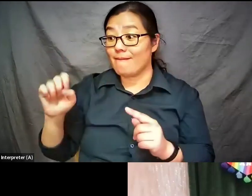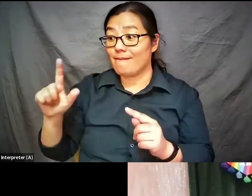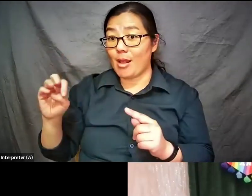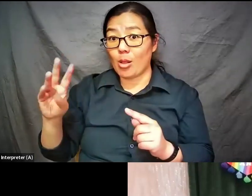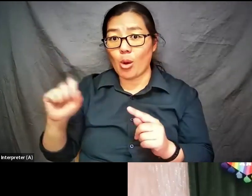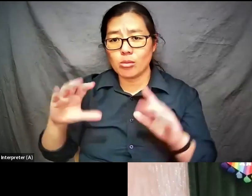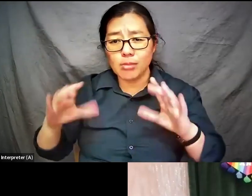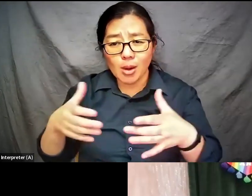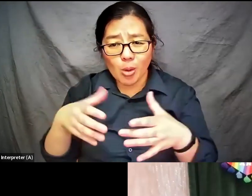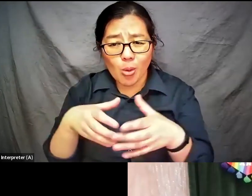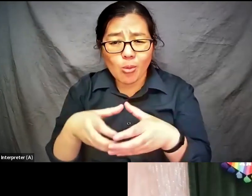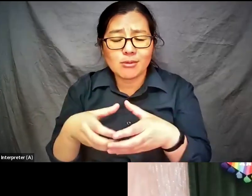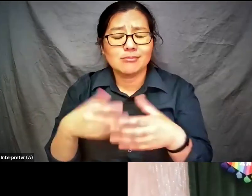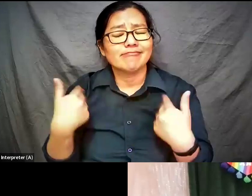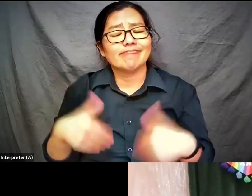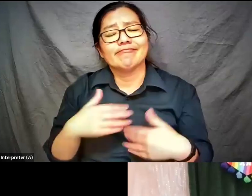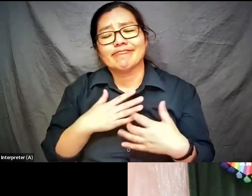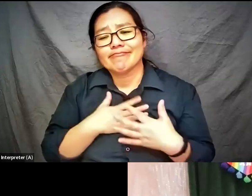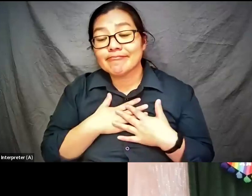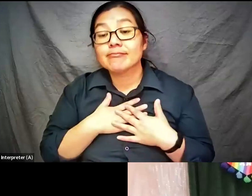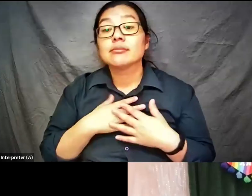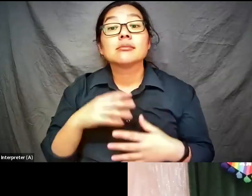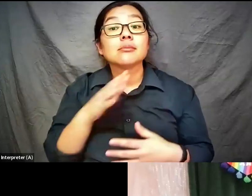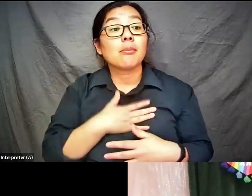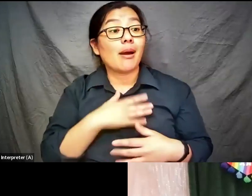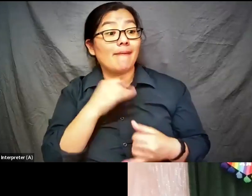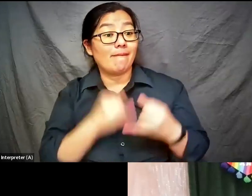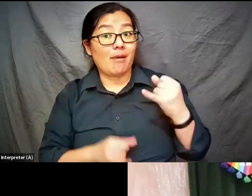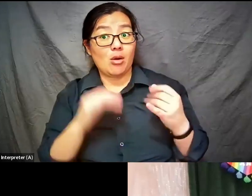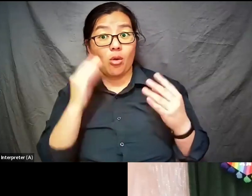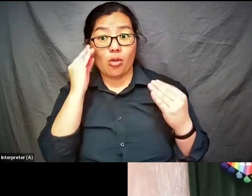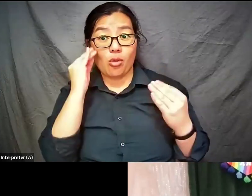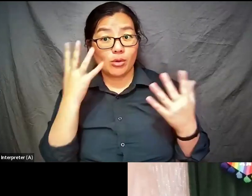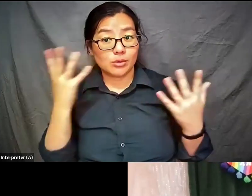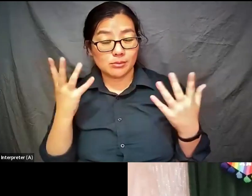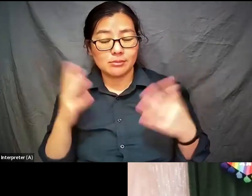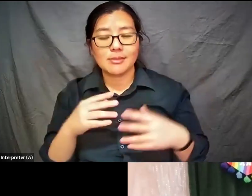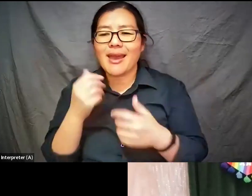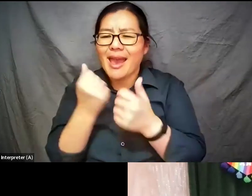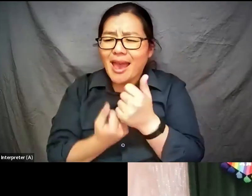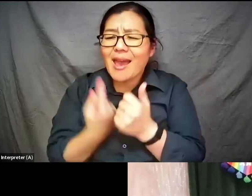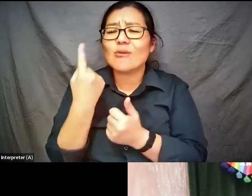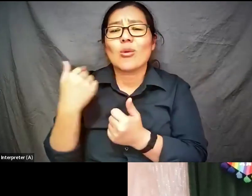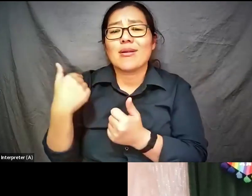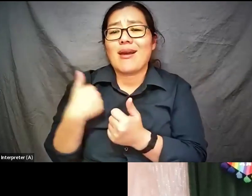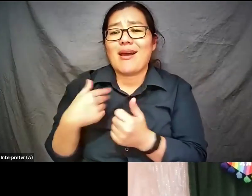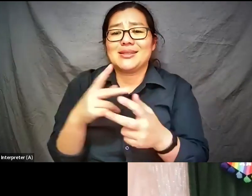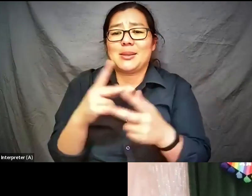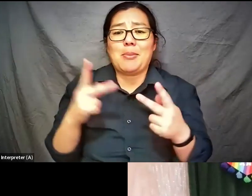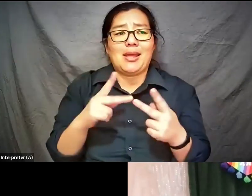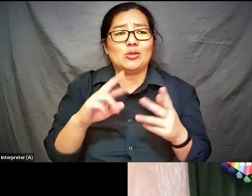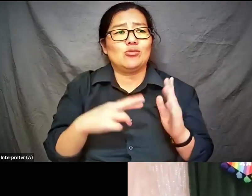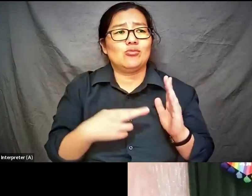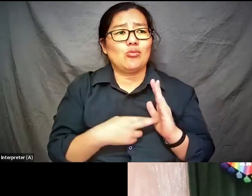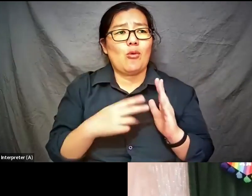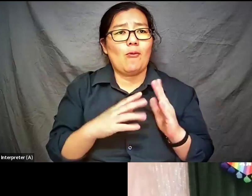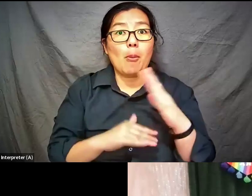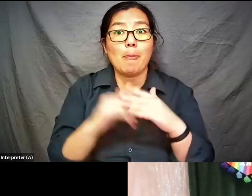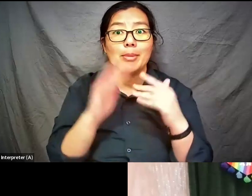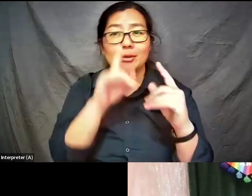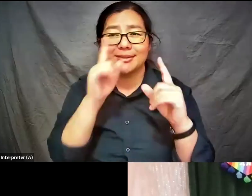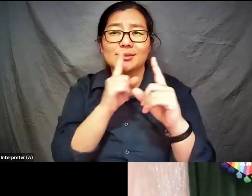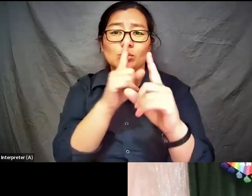the space and make sure that as best we can, we get folks like needs met for their body minds.